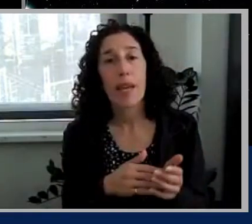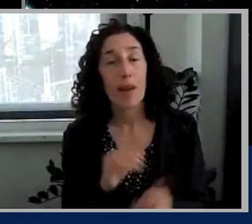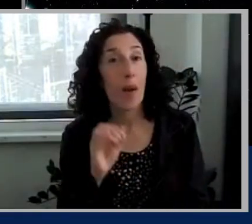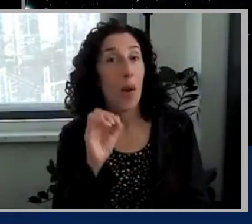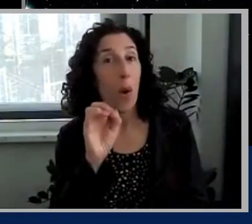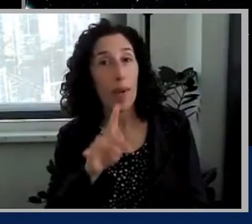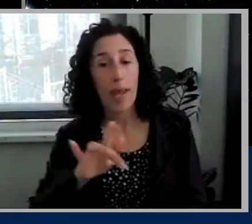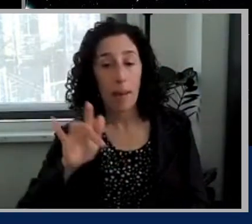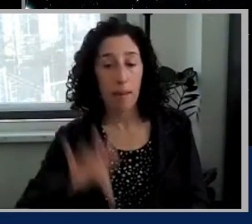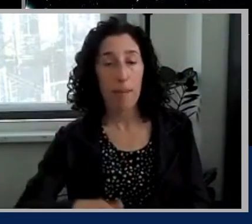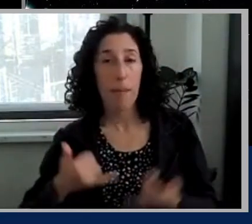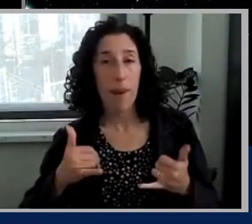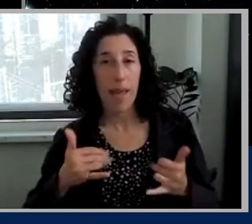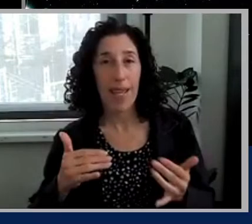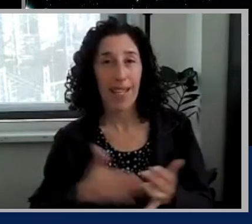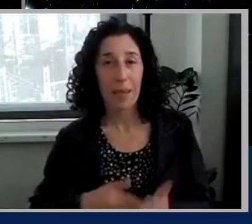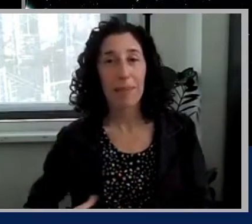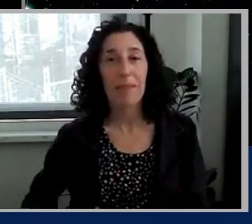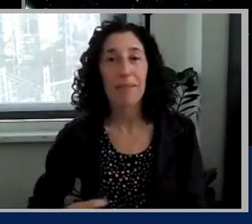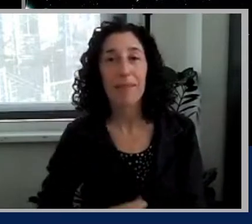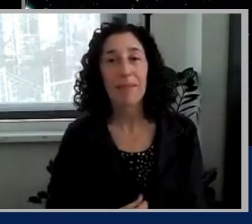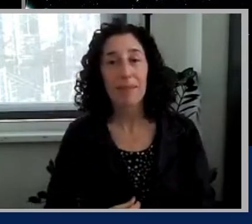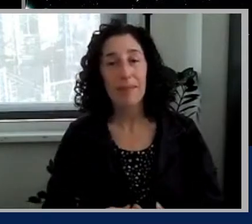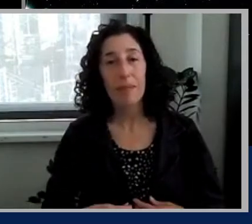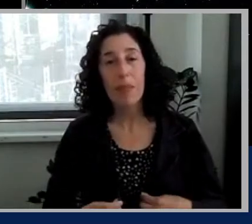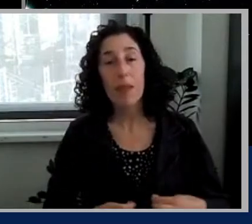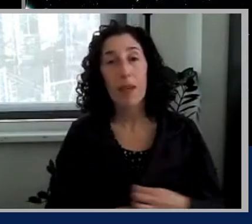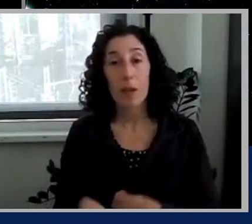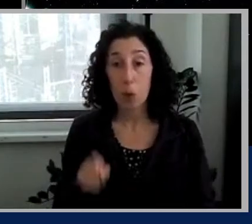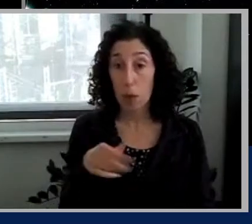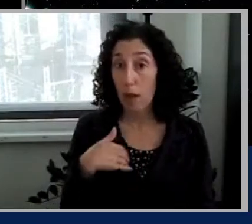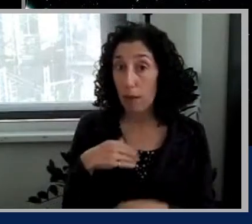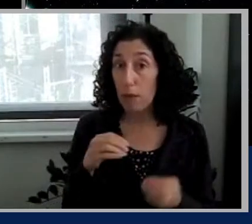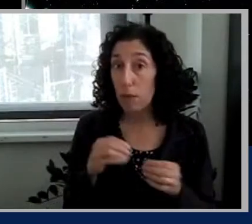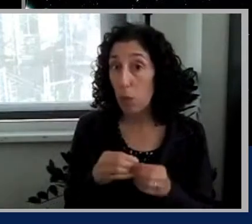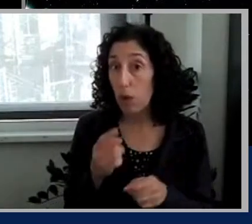one, and then y'all tell us about the other ones that I can play for them. Here we go.